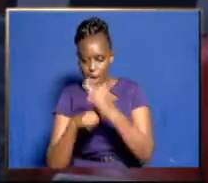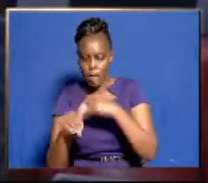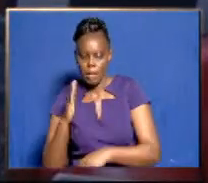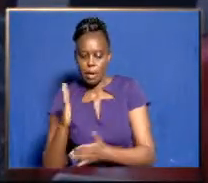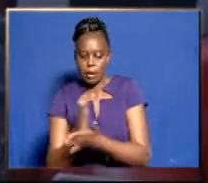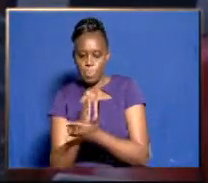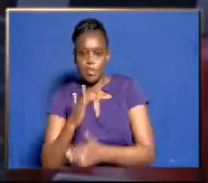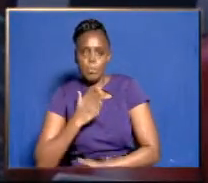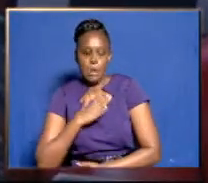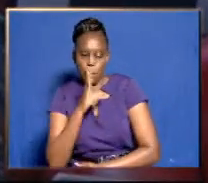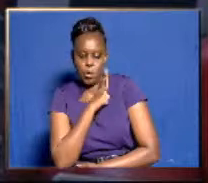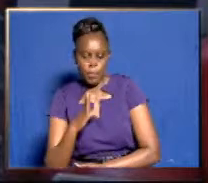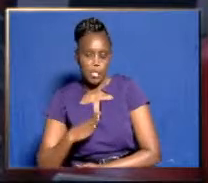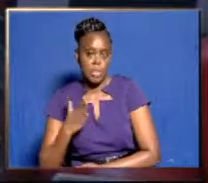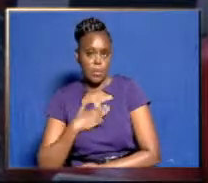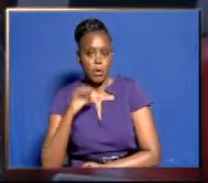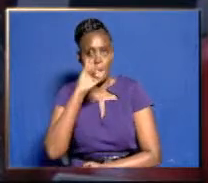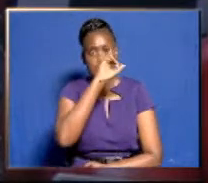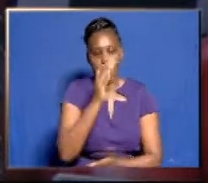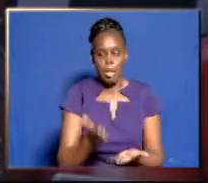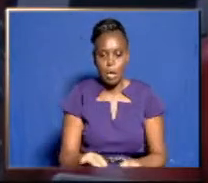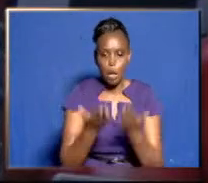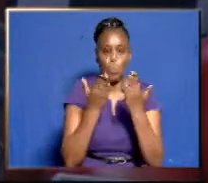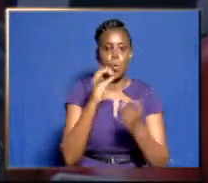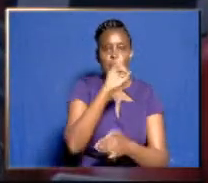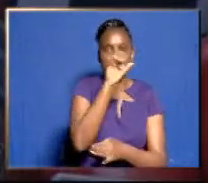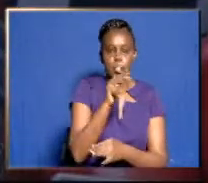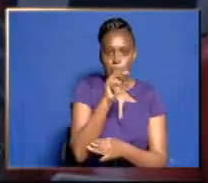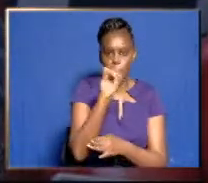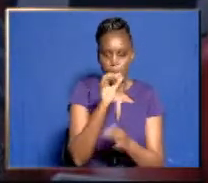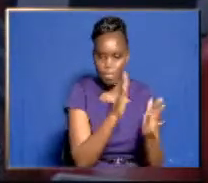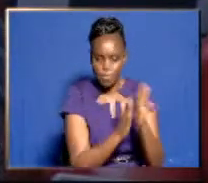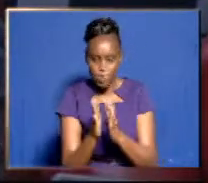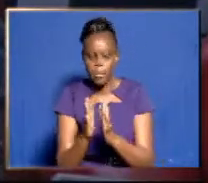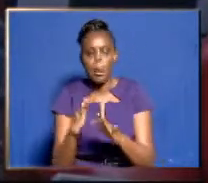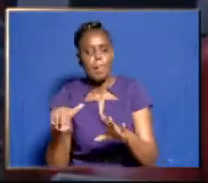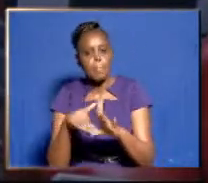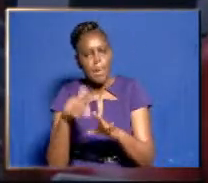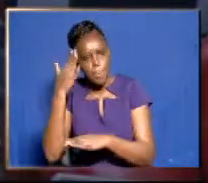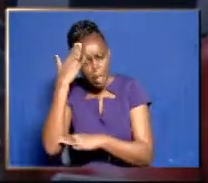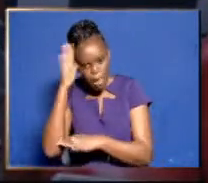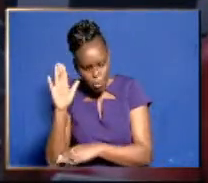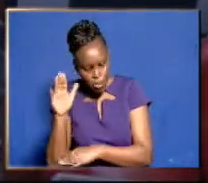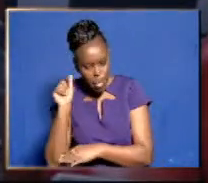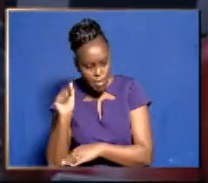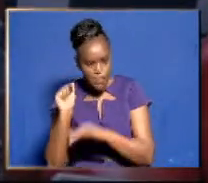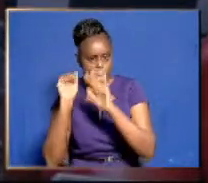our committee. And as members know, this is an